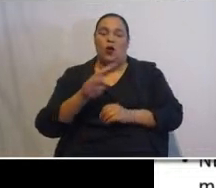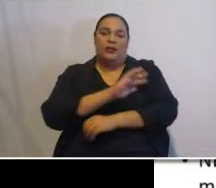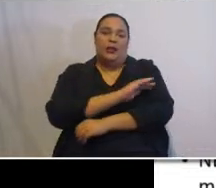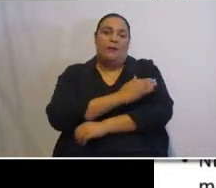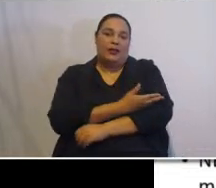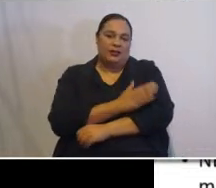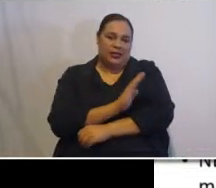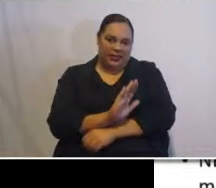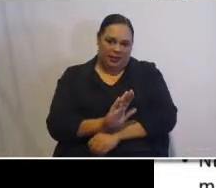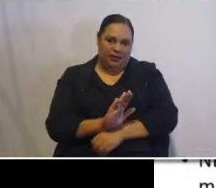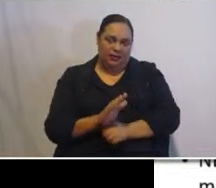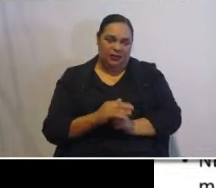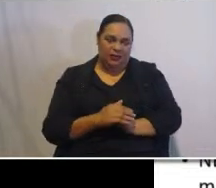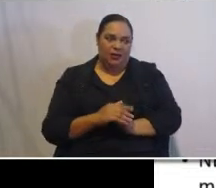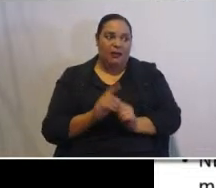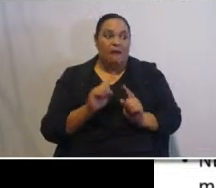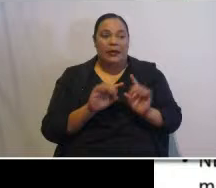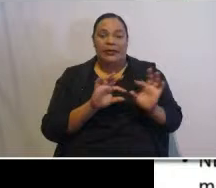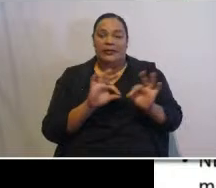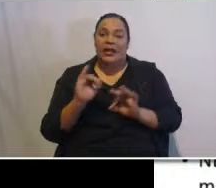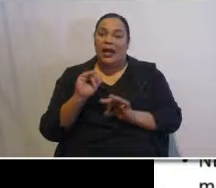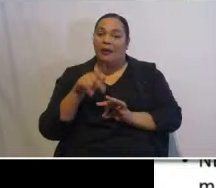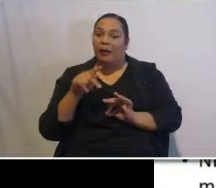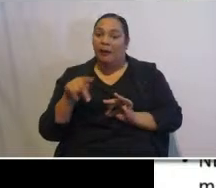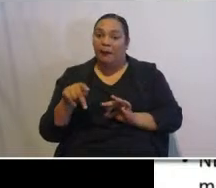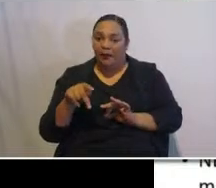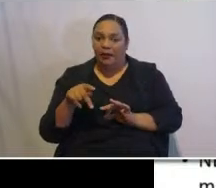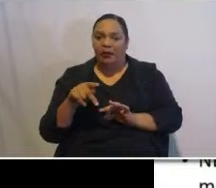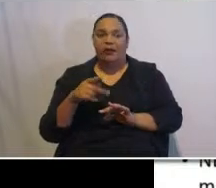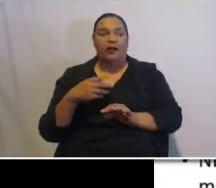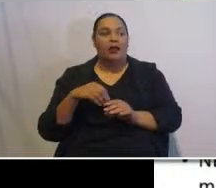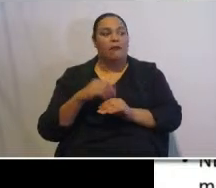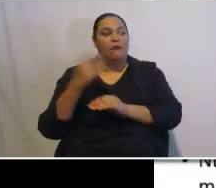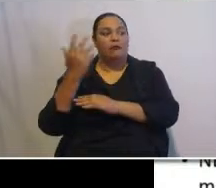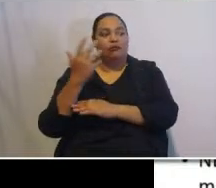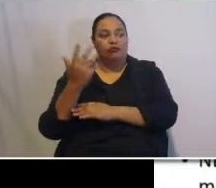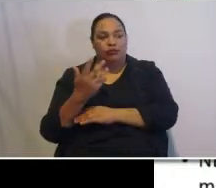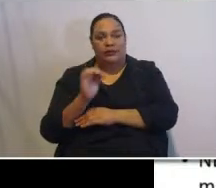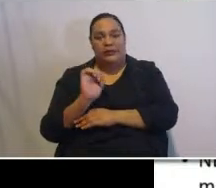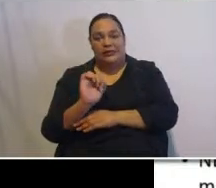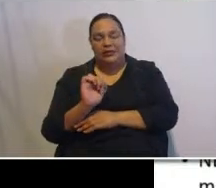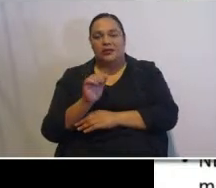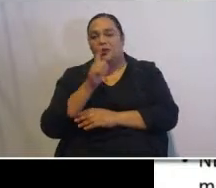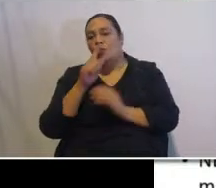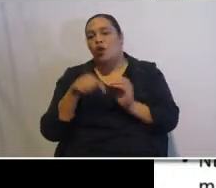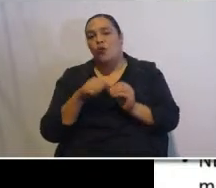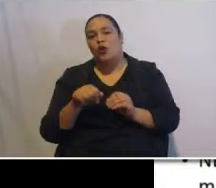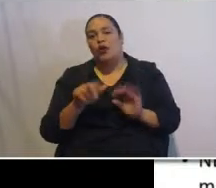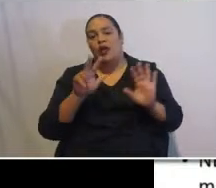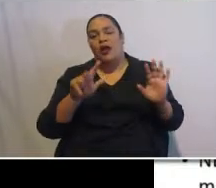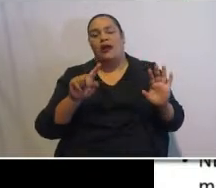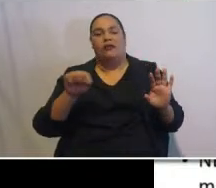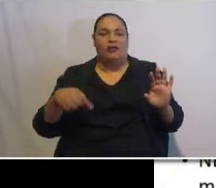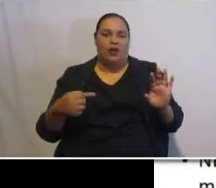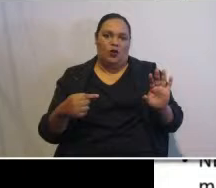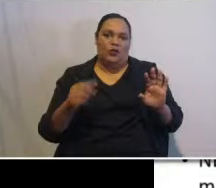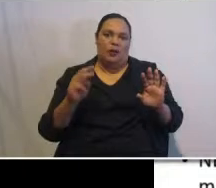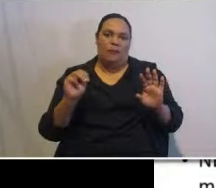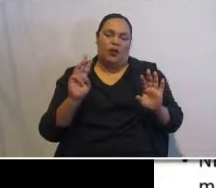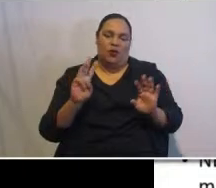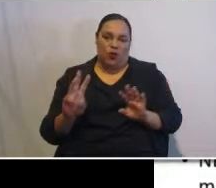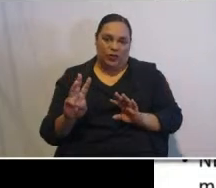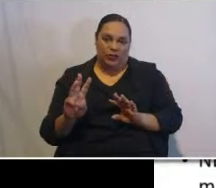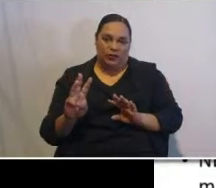capacity. These IPP presentations talk to 8,000